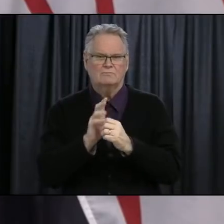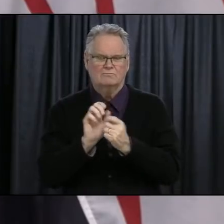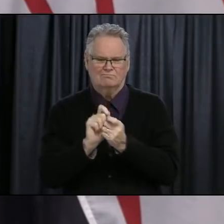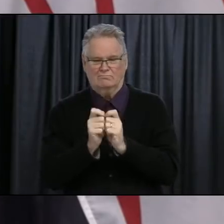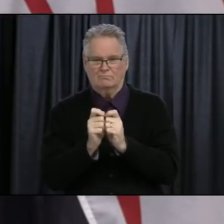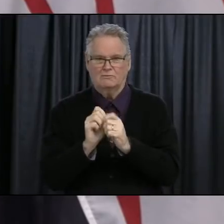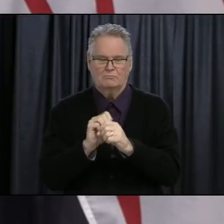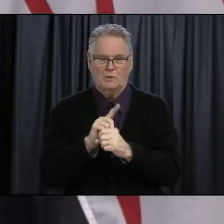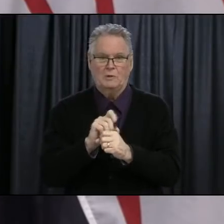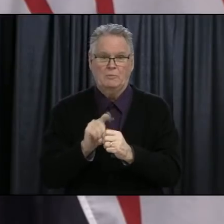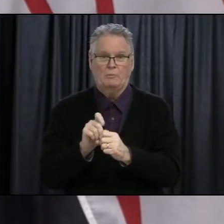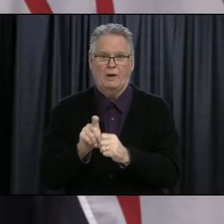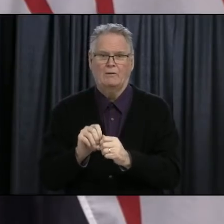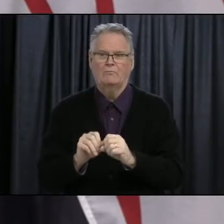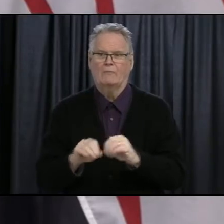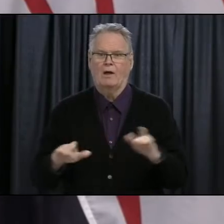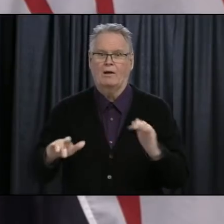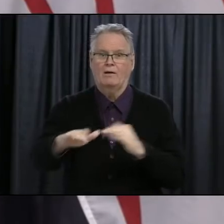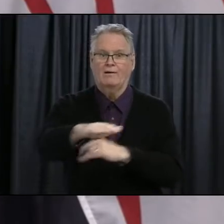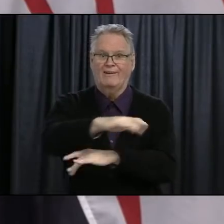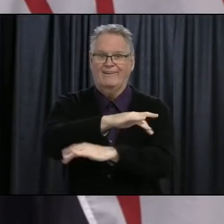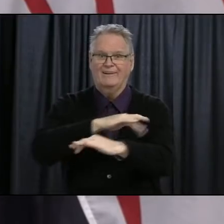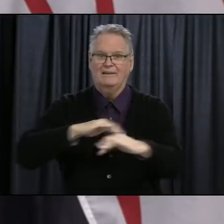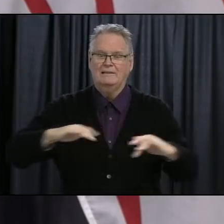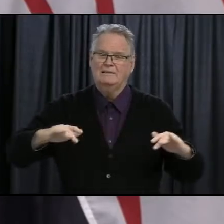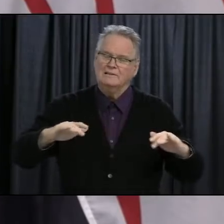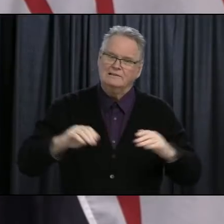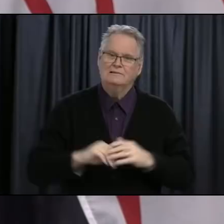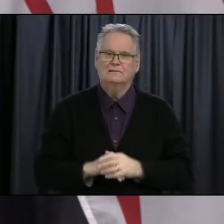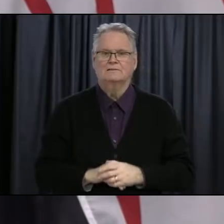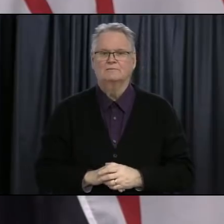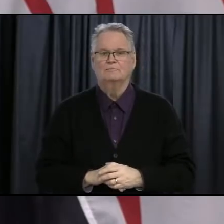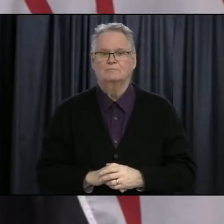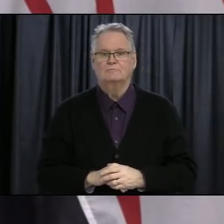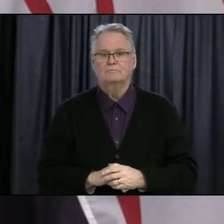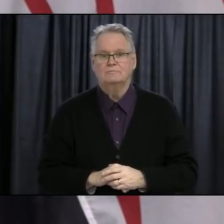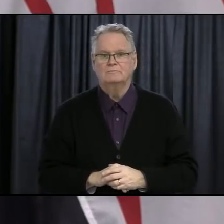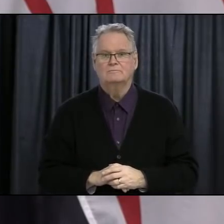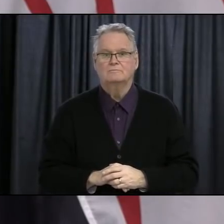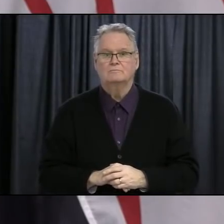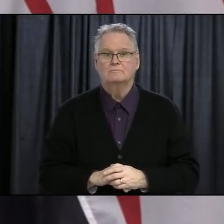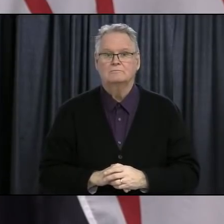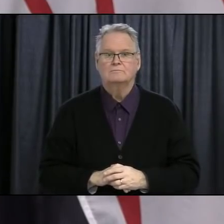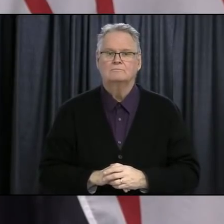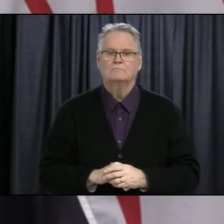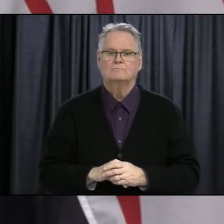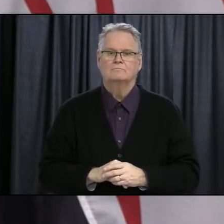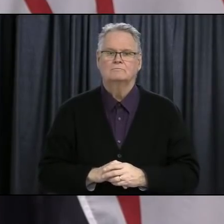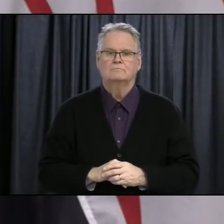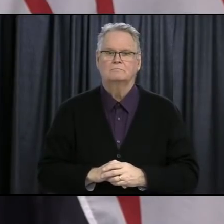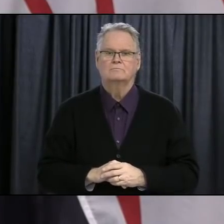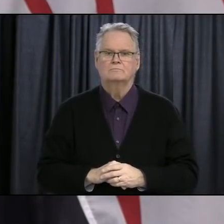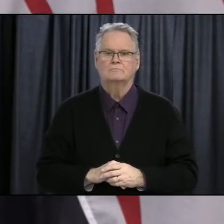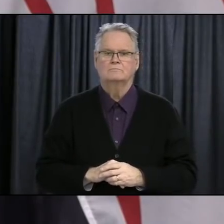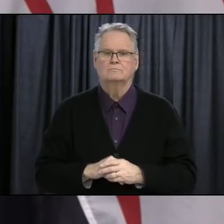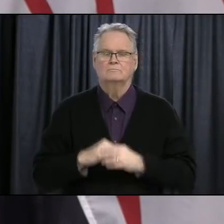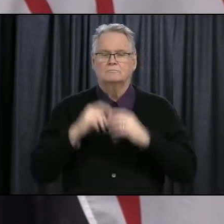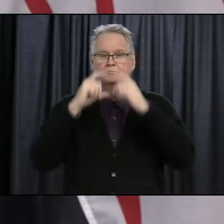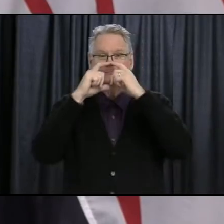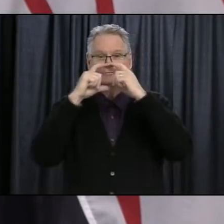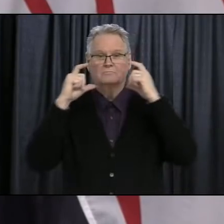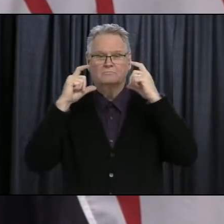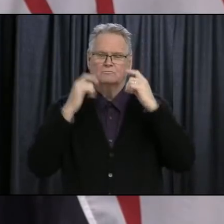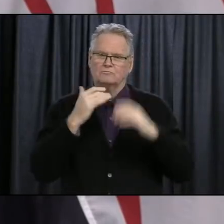of us have found that the mask is also useful to protect us from the wind and snow. The problem is that masks are not